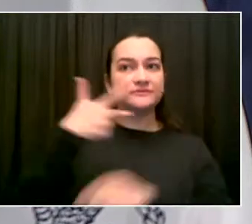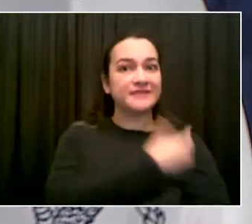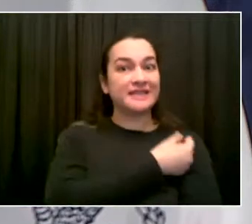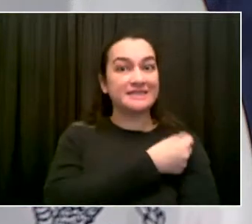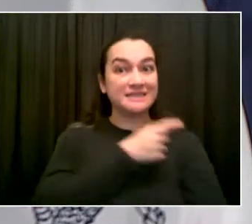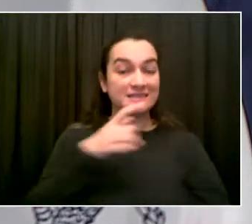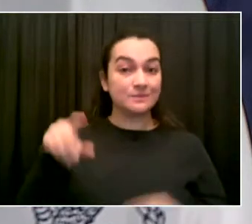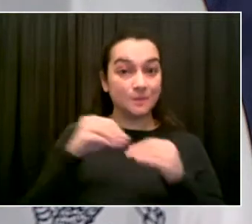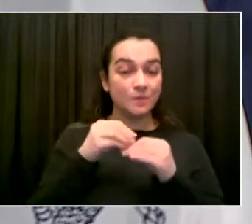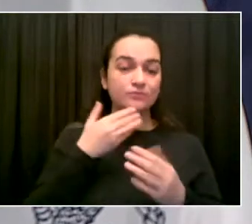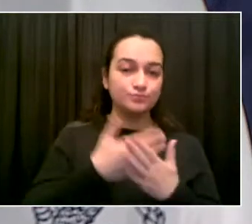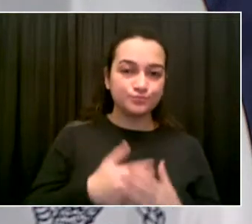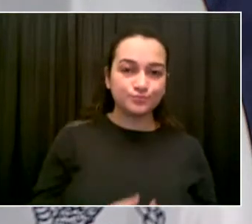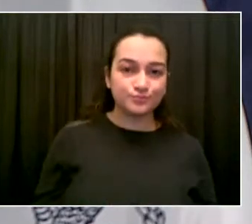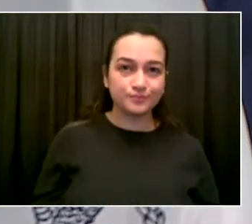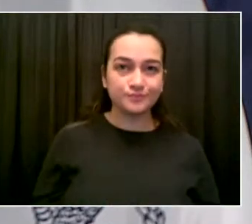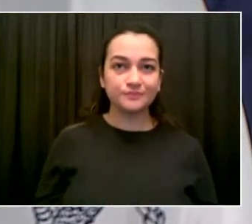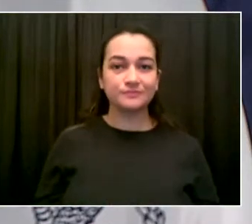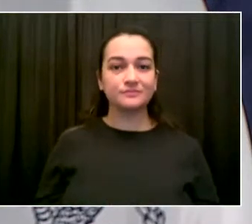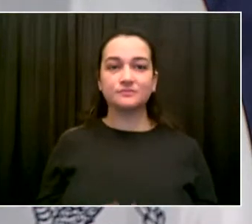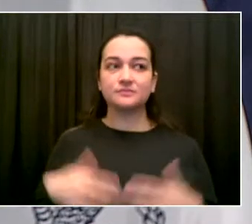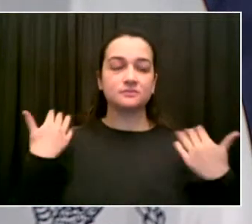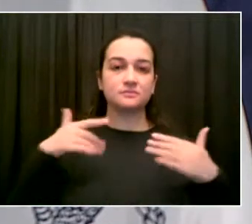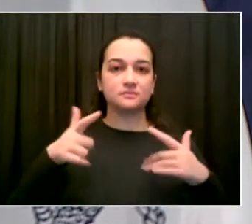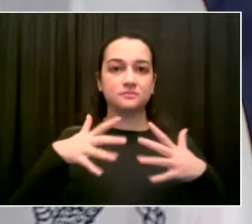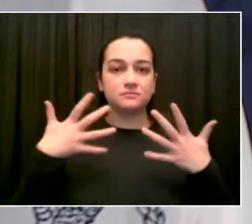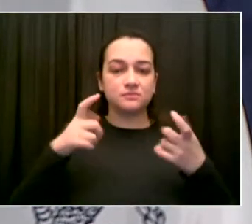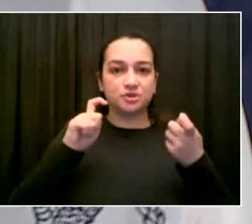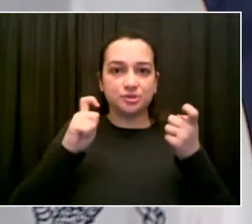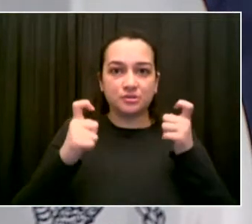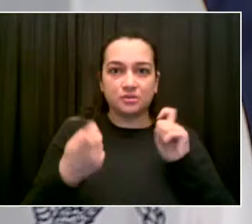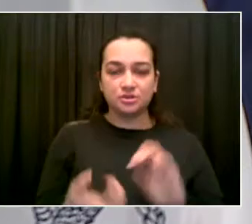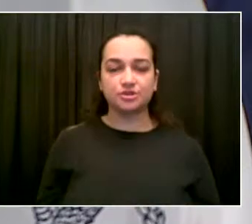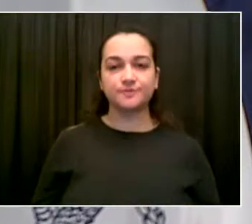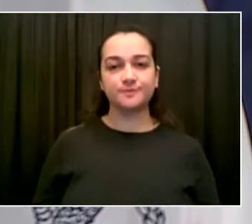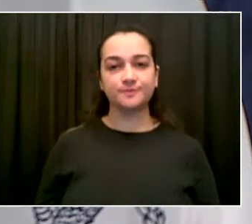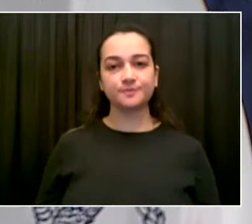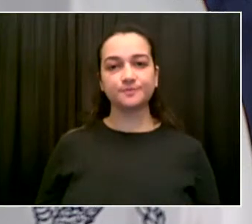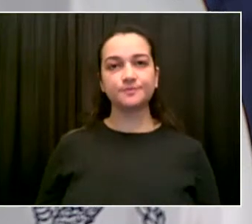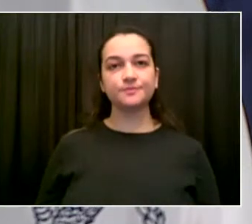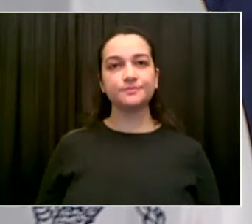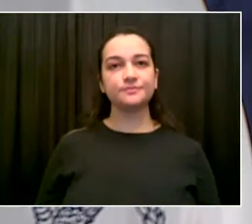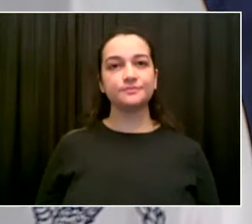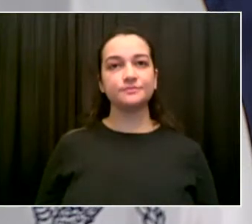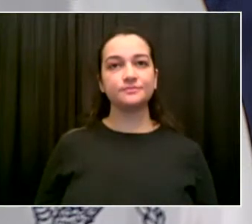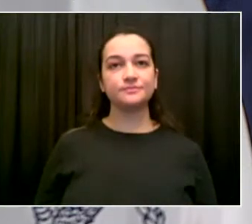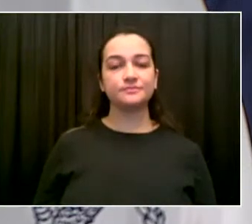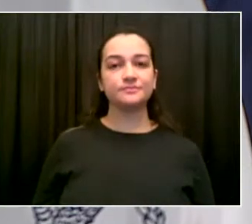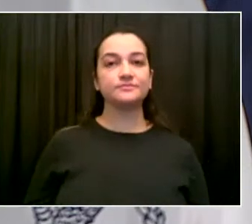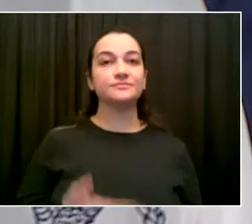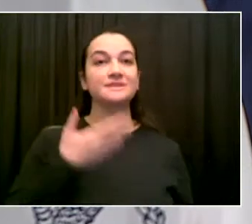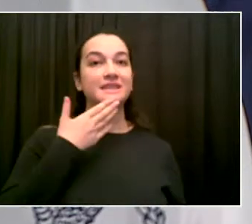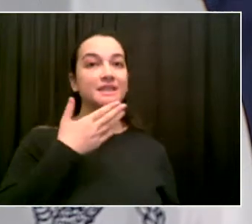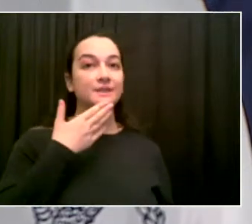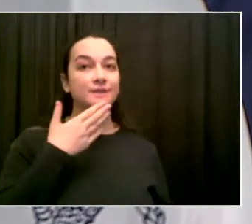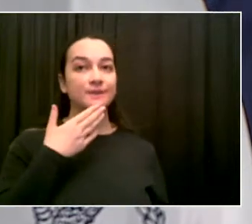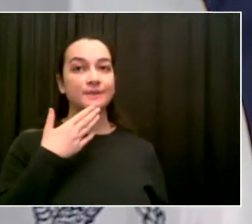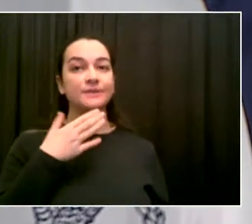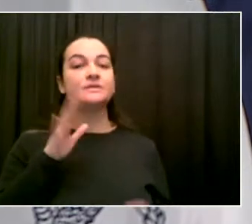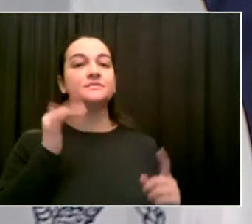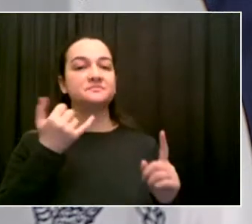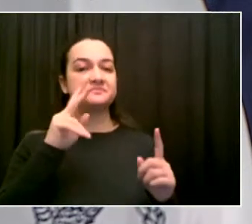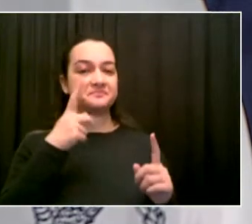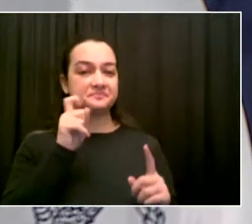Thank you. So the CDC calls for basing COVID policy for schools on the number of cases per 100,000